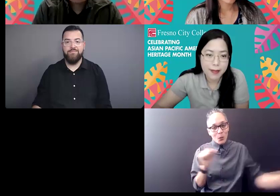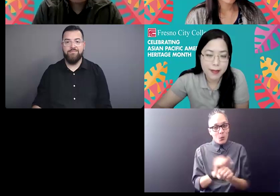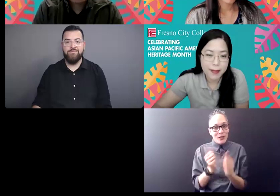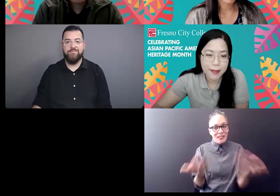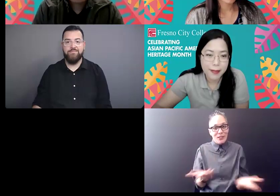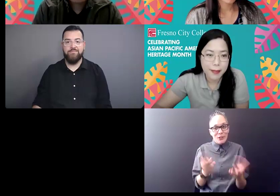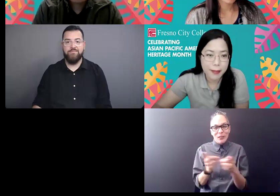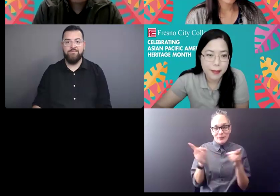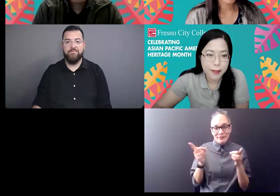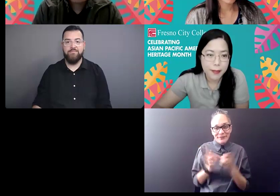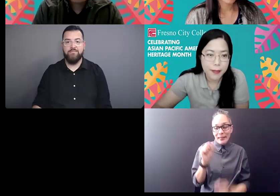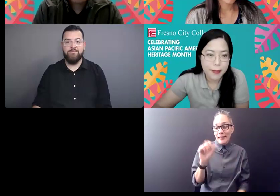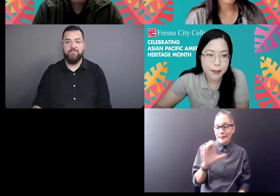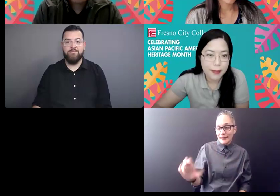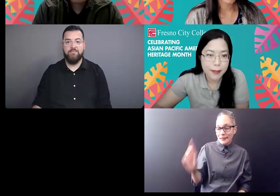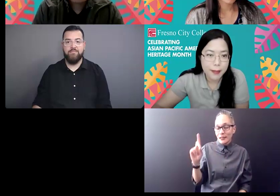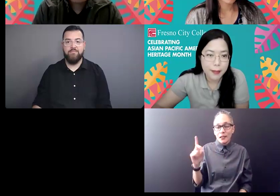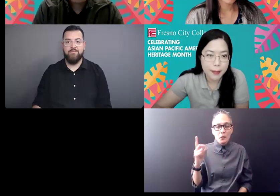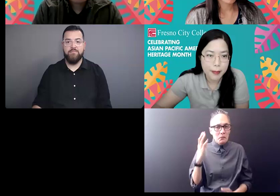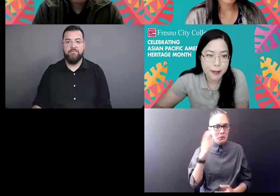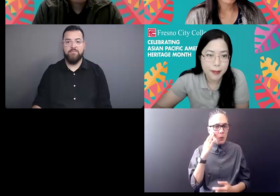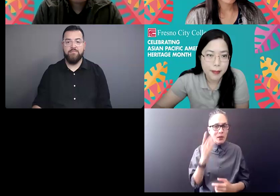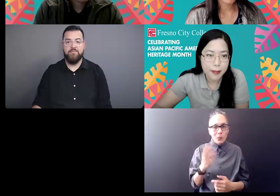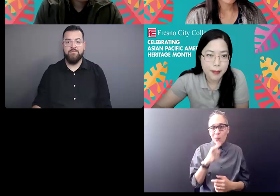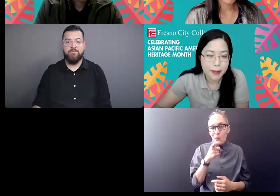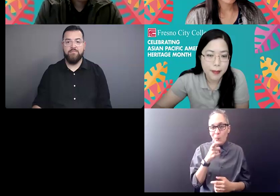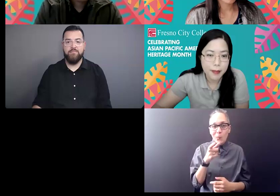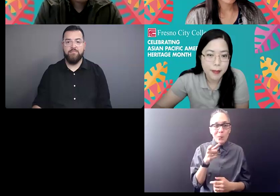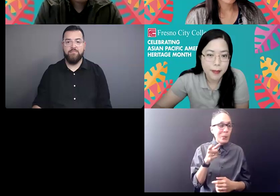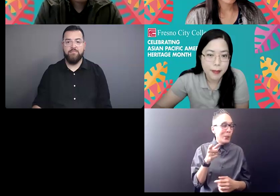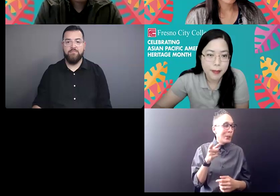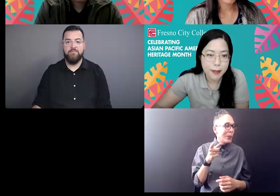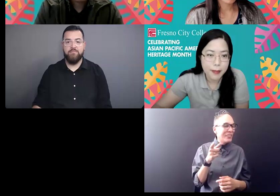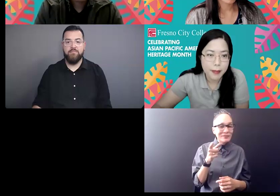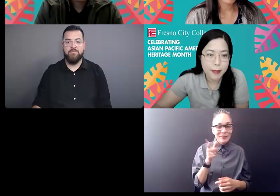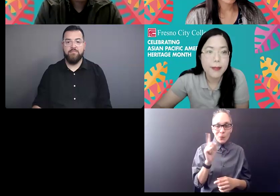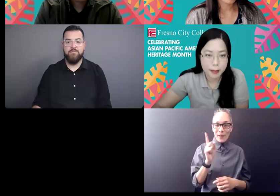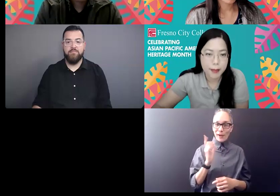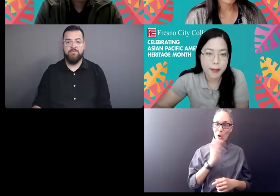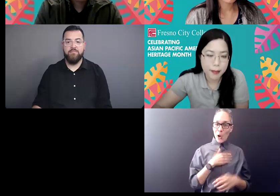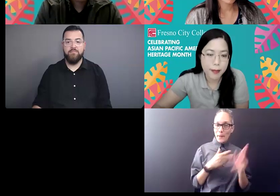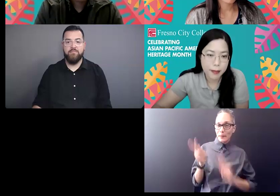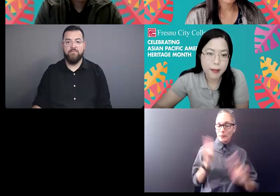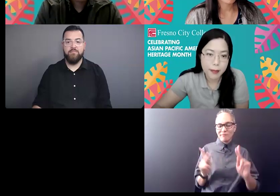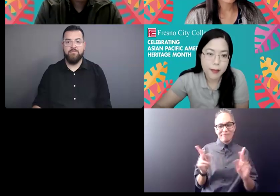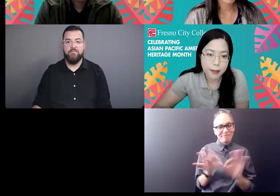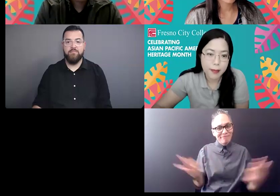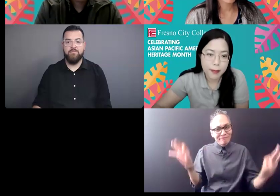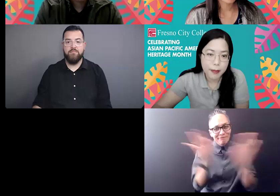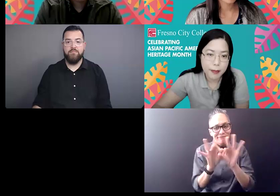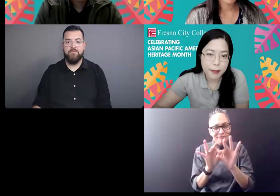as well too, and knowing who, you know, who and where our people are at is so important as well